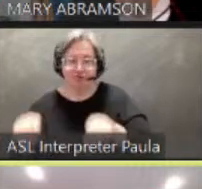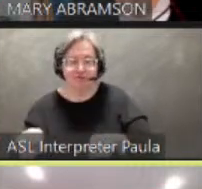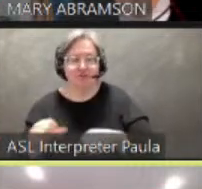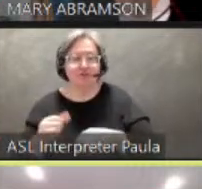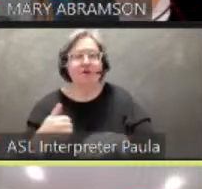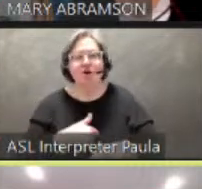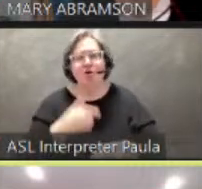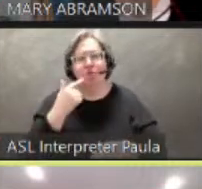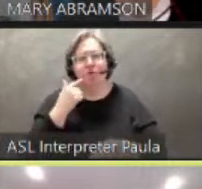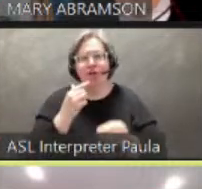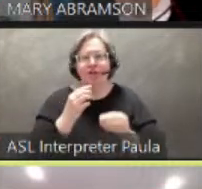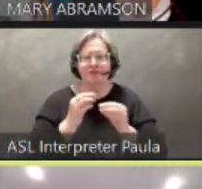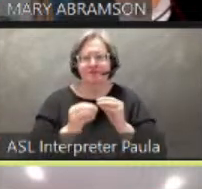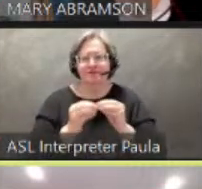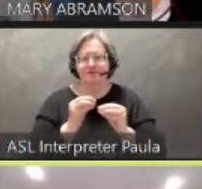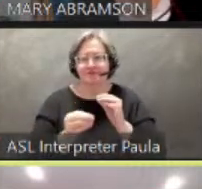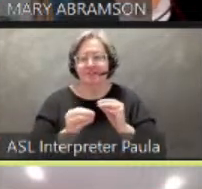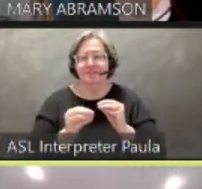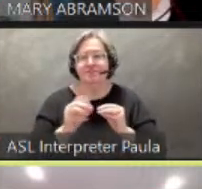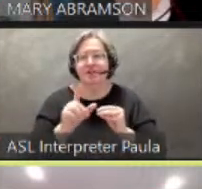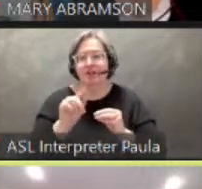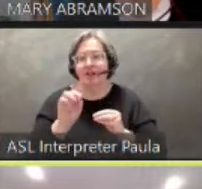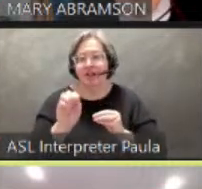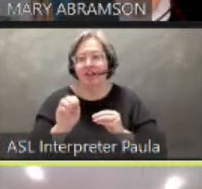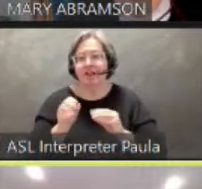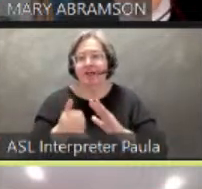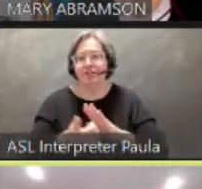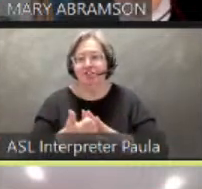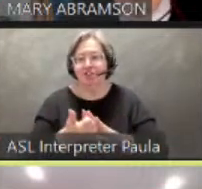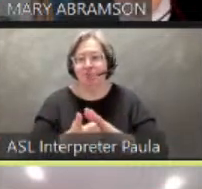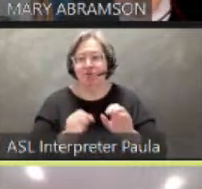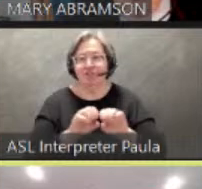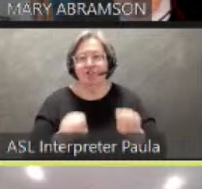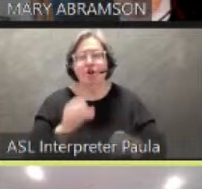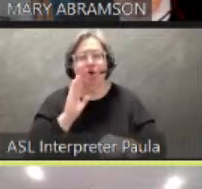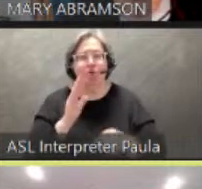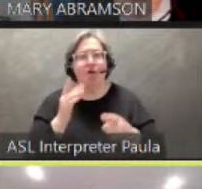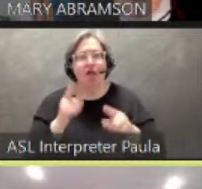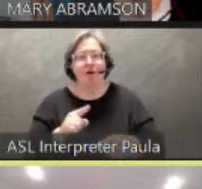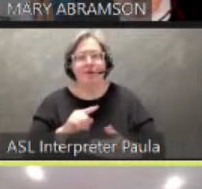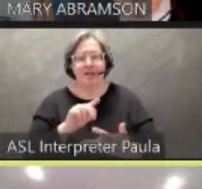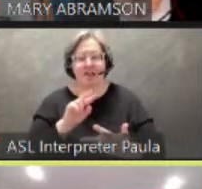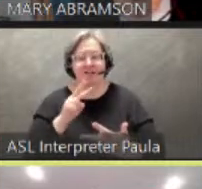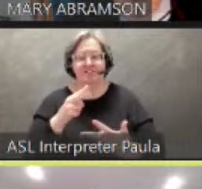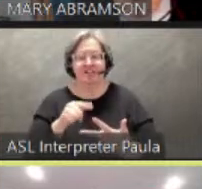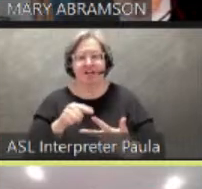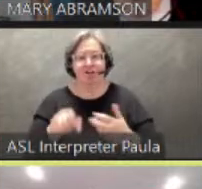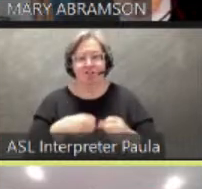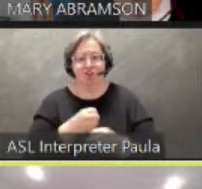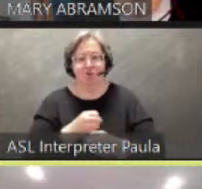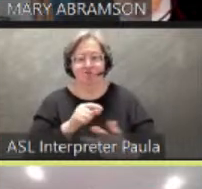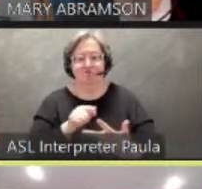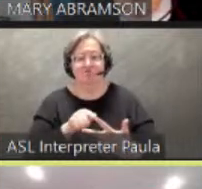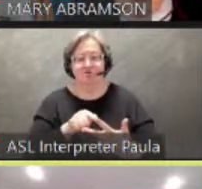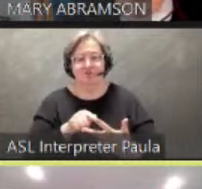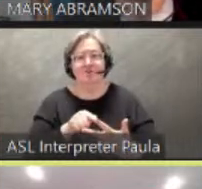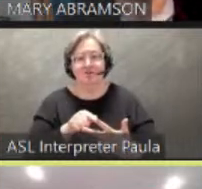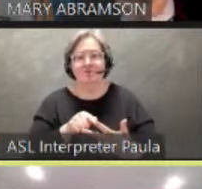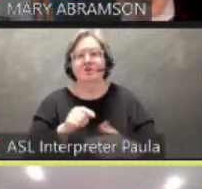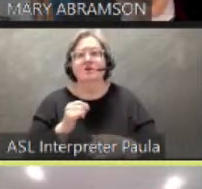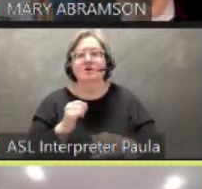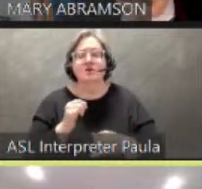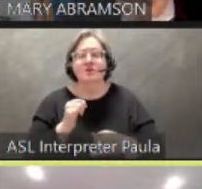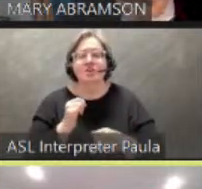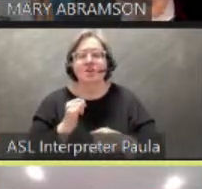Lake Subway station will occur during the middle year of 3 years. And then final closeout